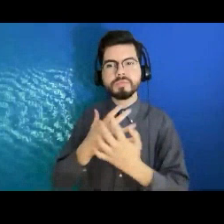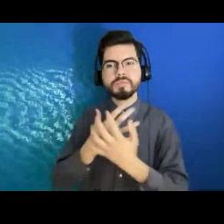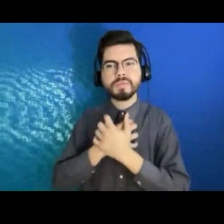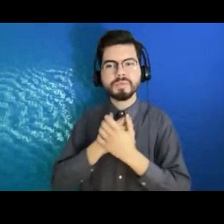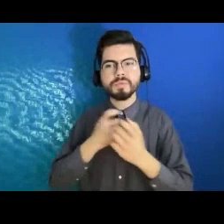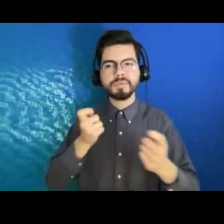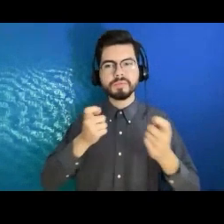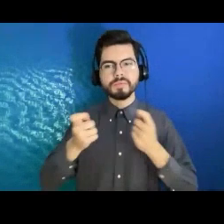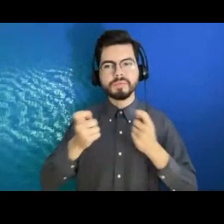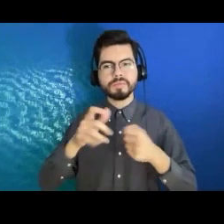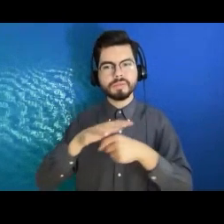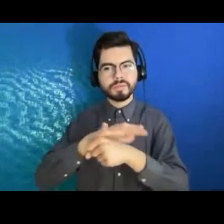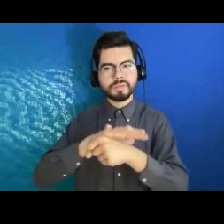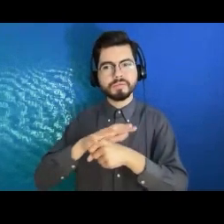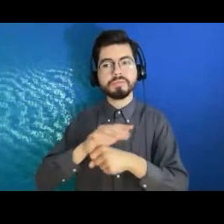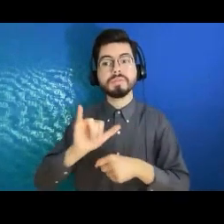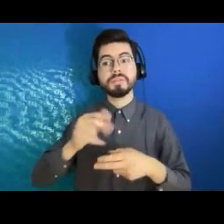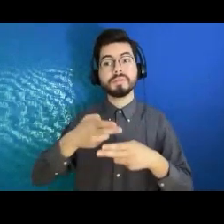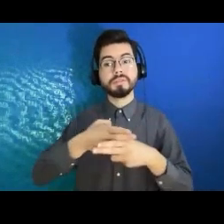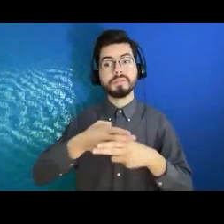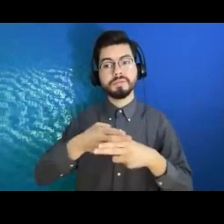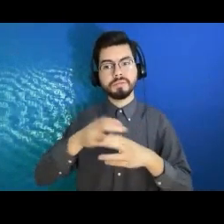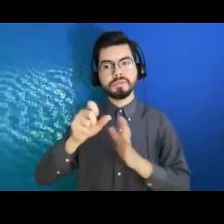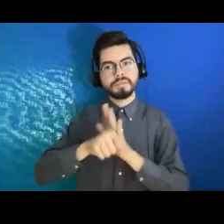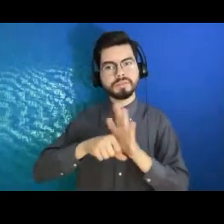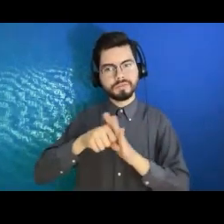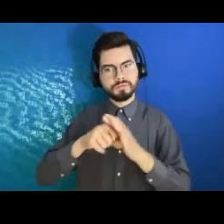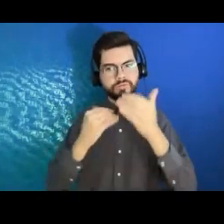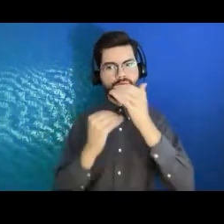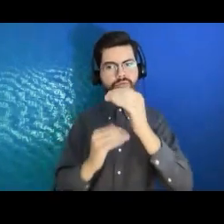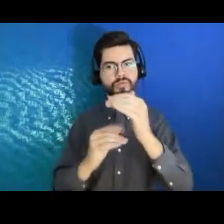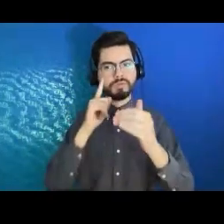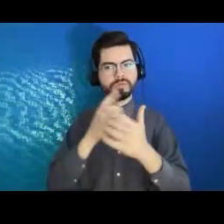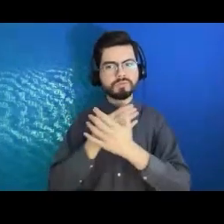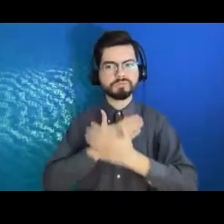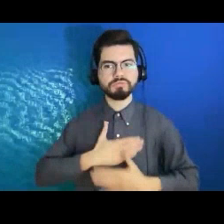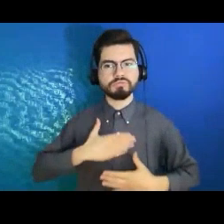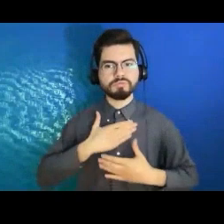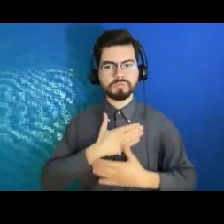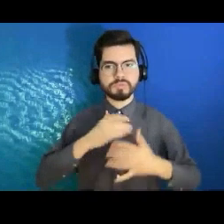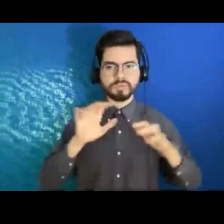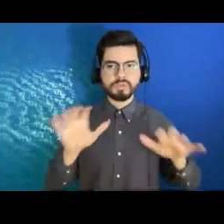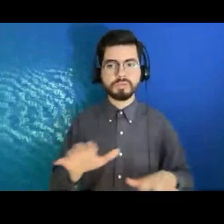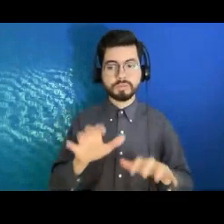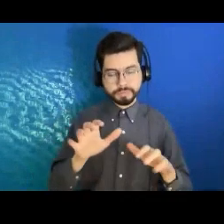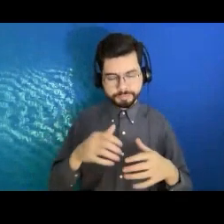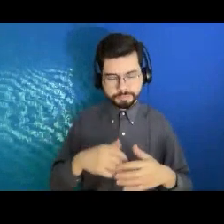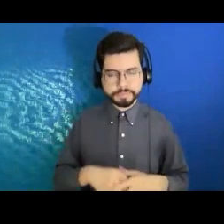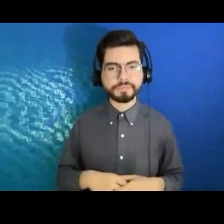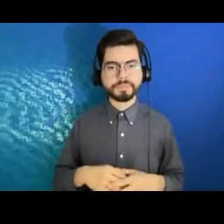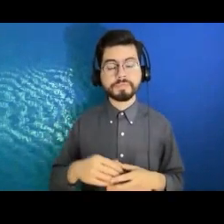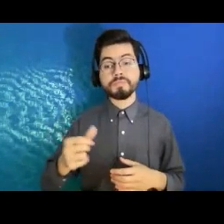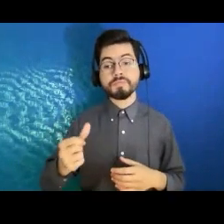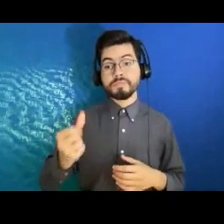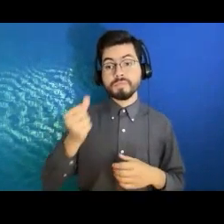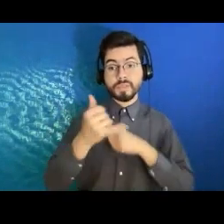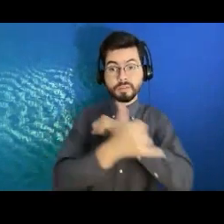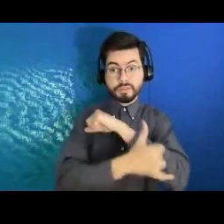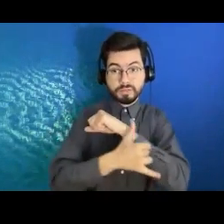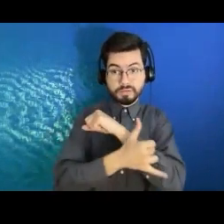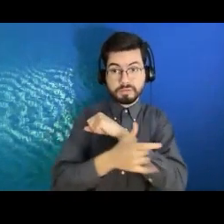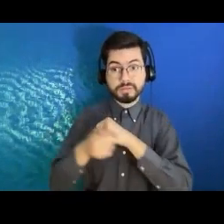temporary seasonal restrictions on recreational activities. And then again, in the backcountry, if bears become